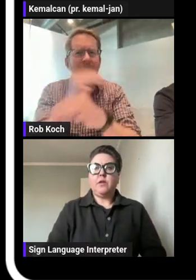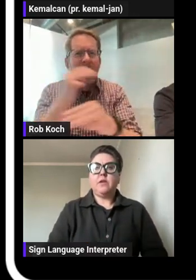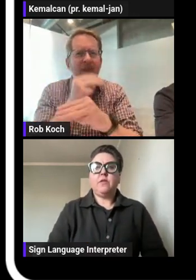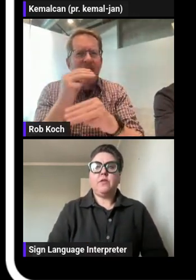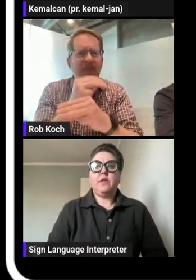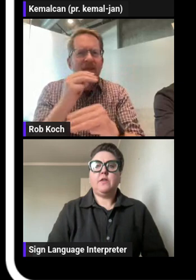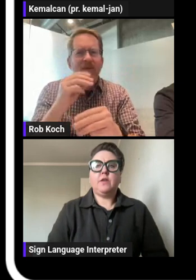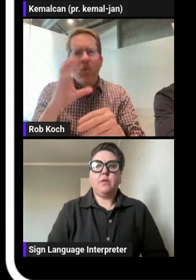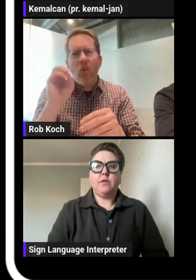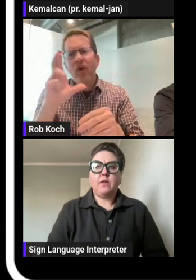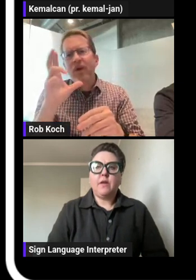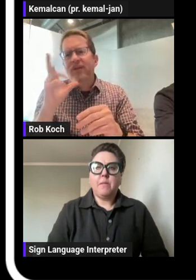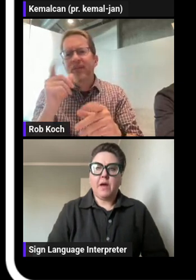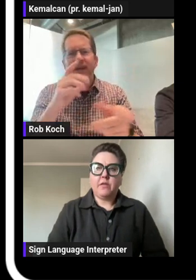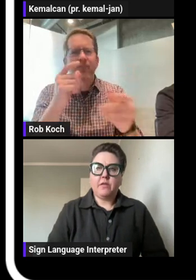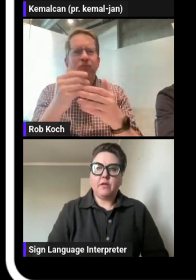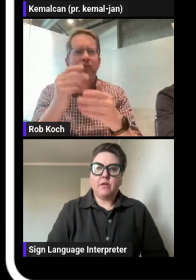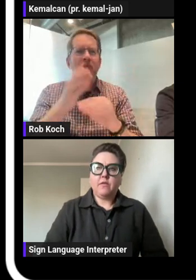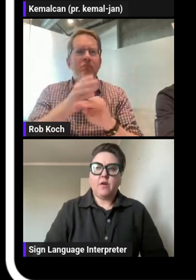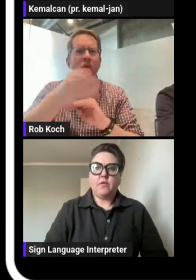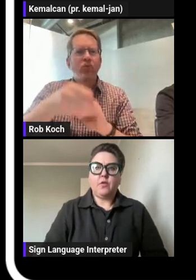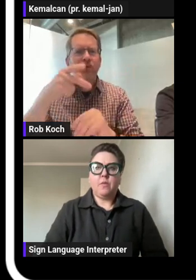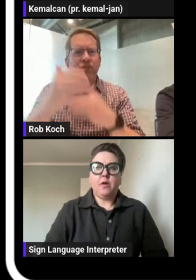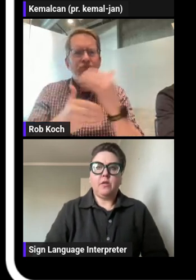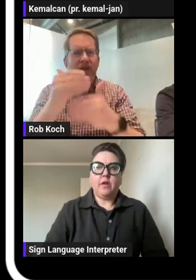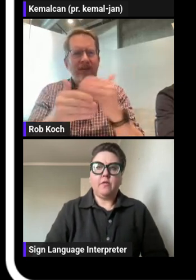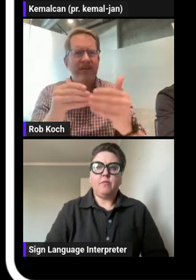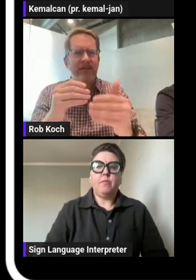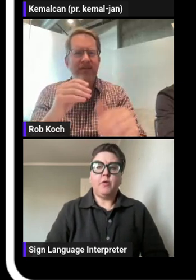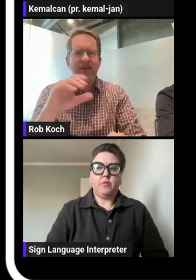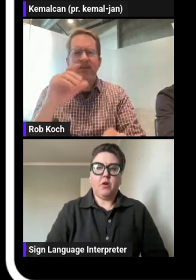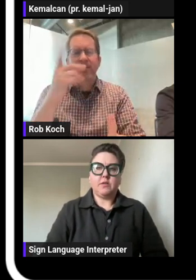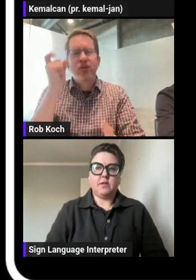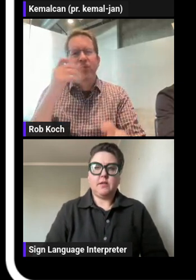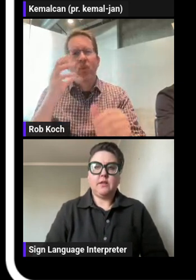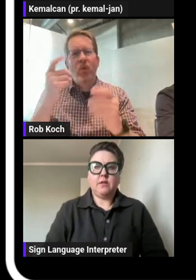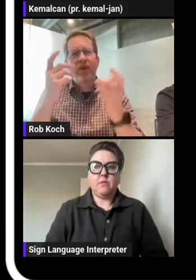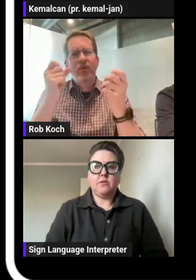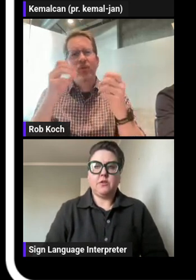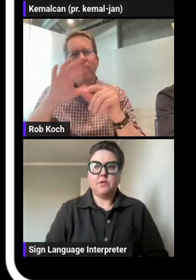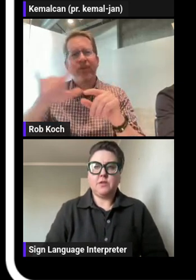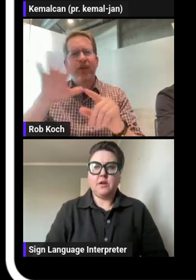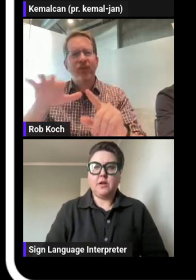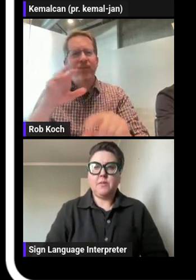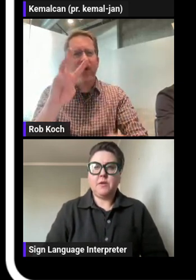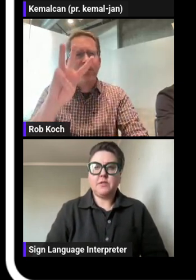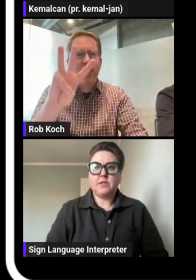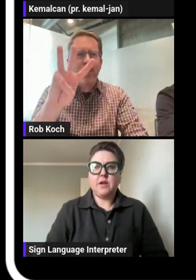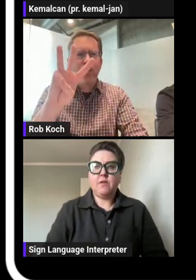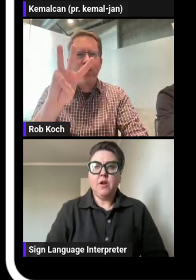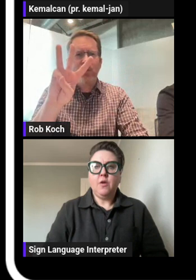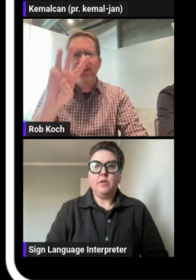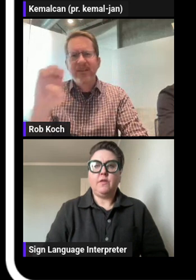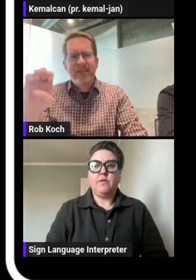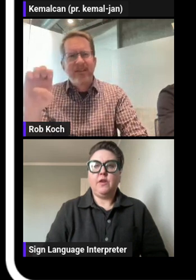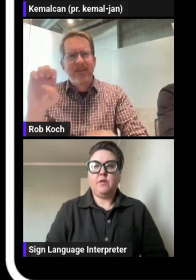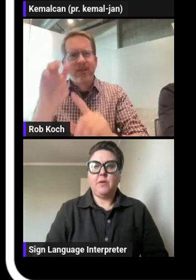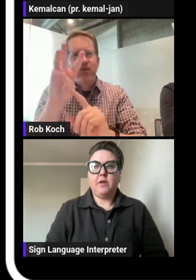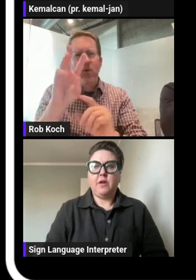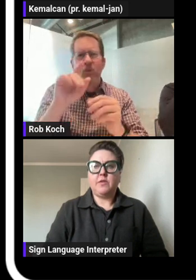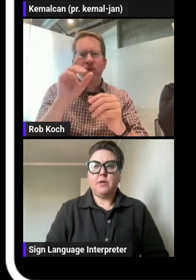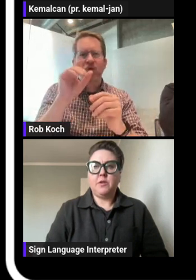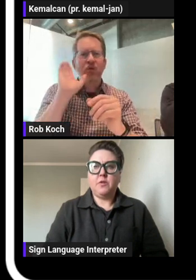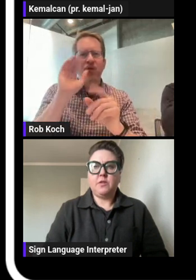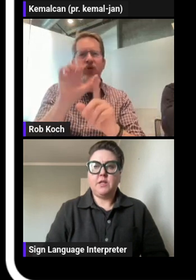So yeah, one of the other things is there was a lot of math involved, or a lot of post-processing, like Kemalcan was talking about just now, with the